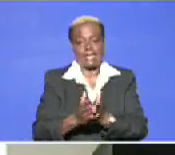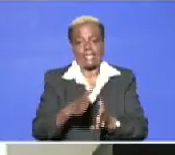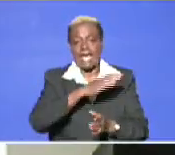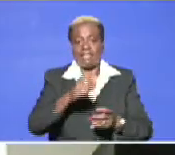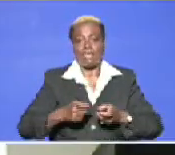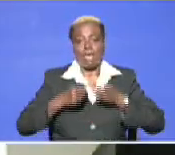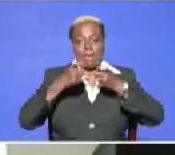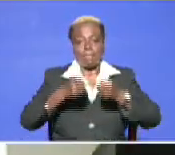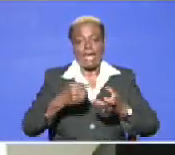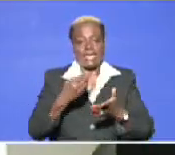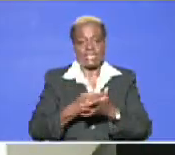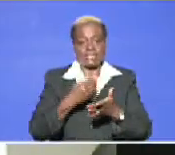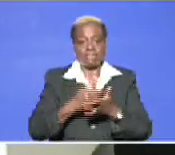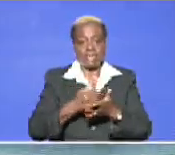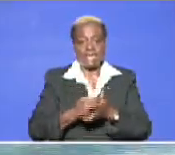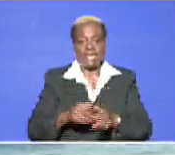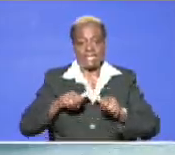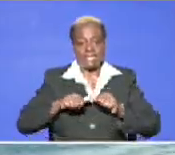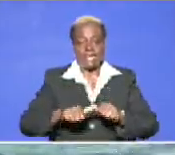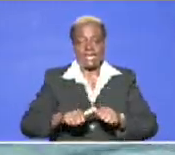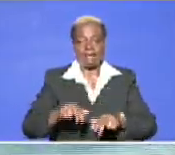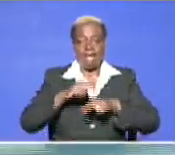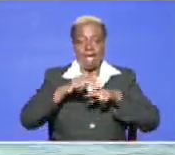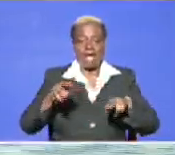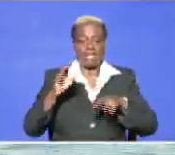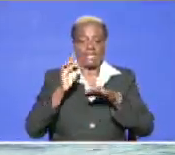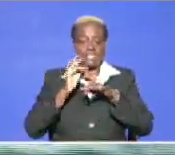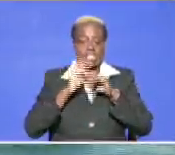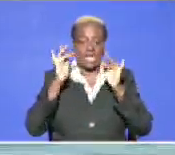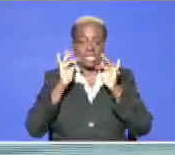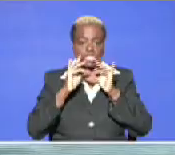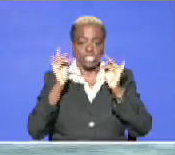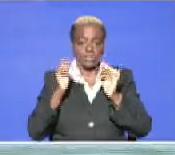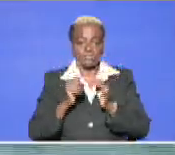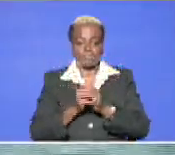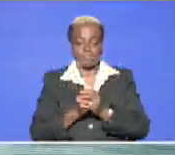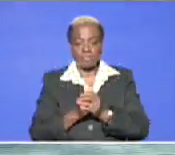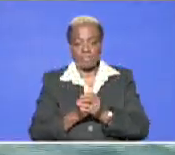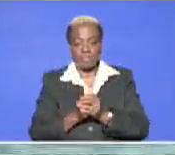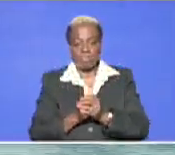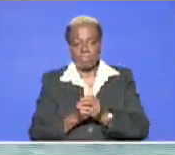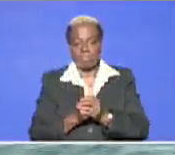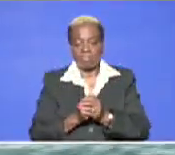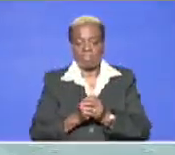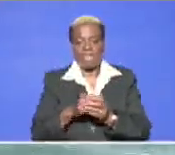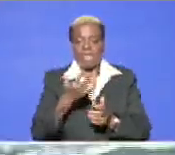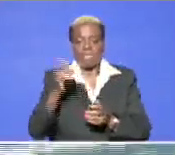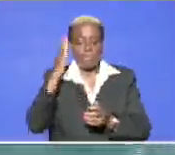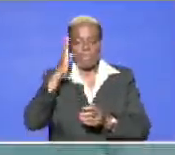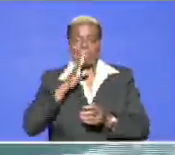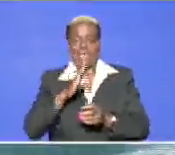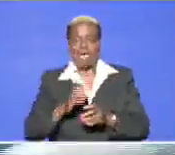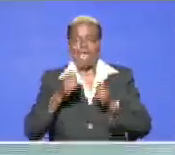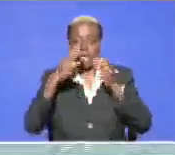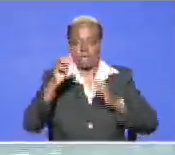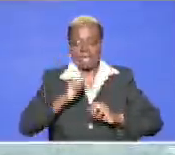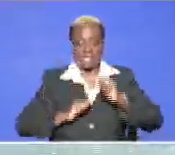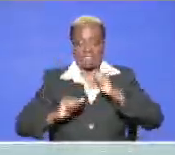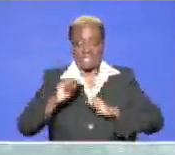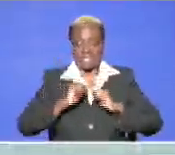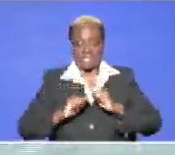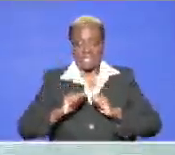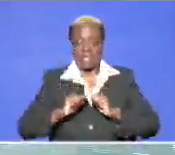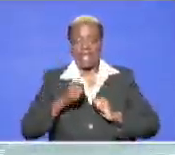money remained untouched. Race coordinator Stafford Brister is saying that there will also be a lot of onshore activities at this year's regatta.